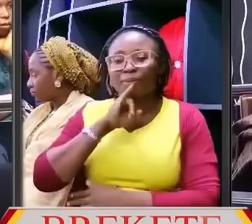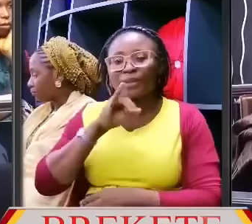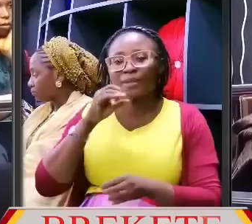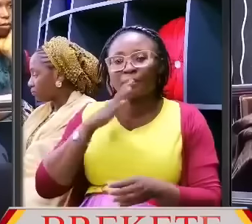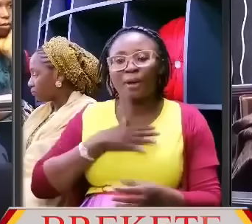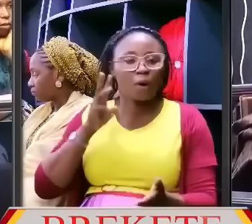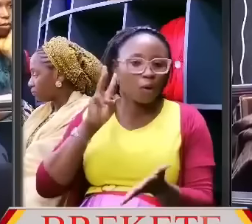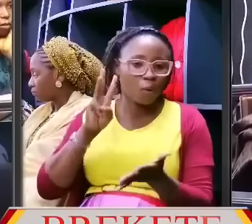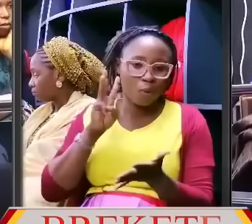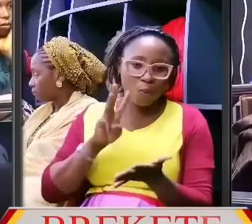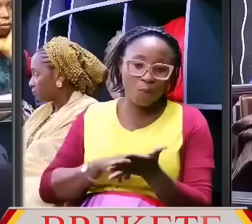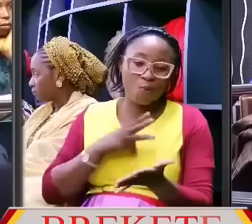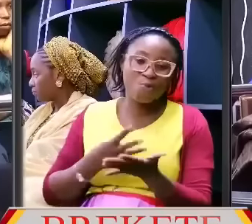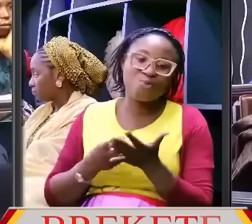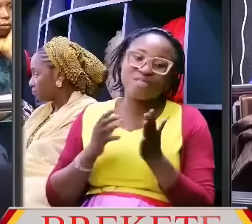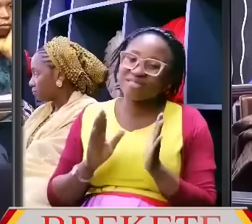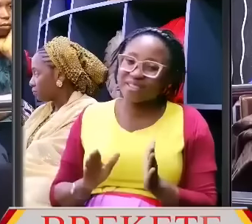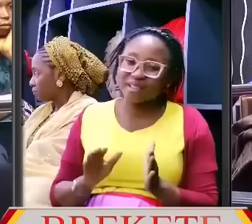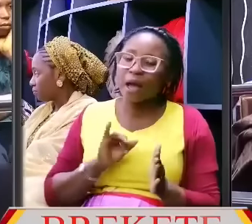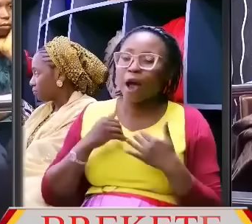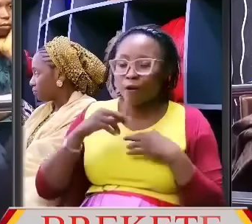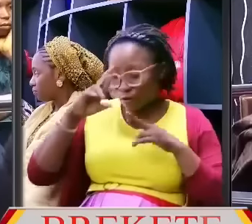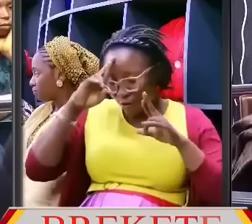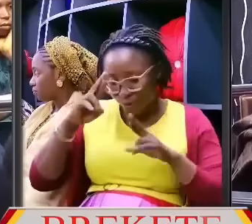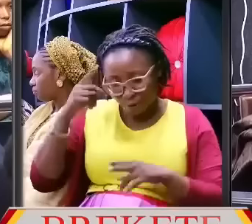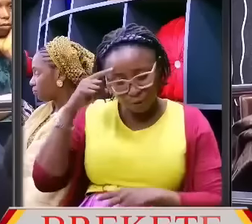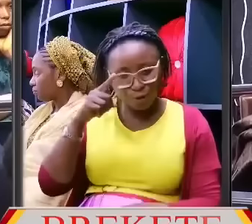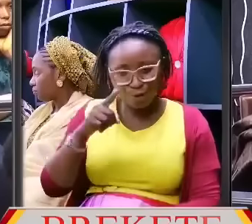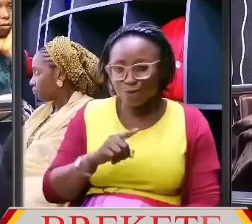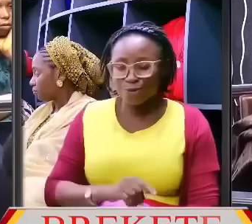in my witness. I have respect for you, sir.